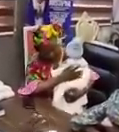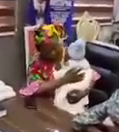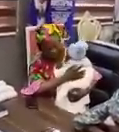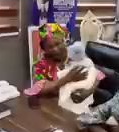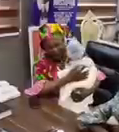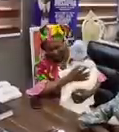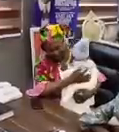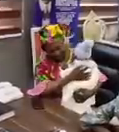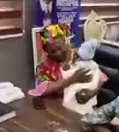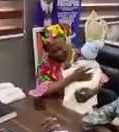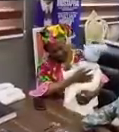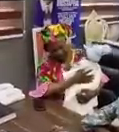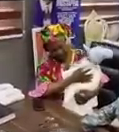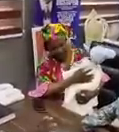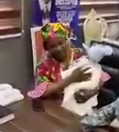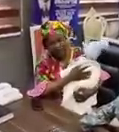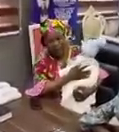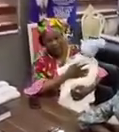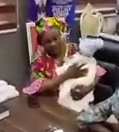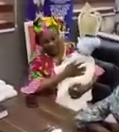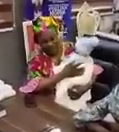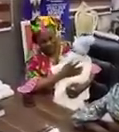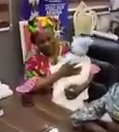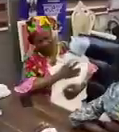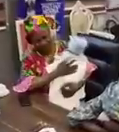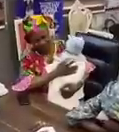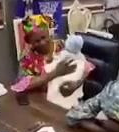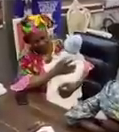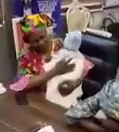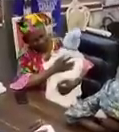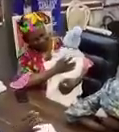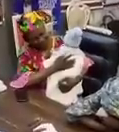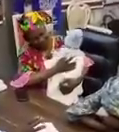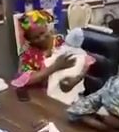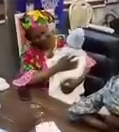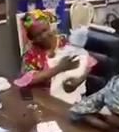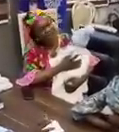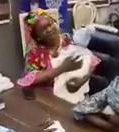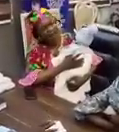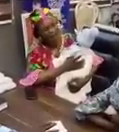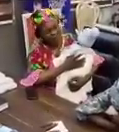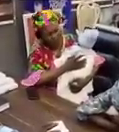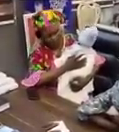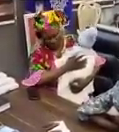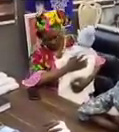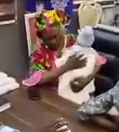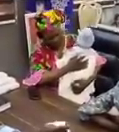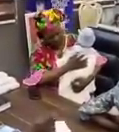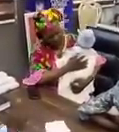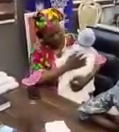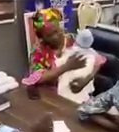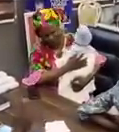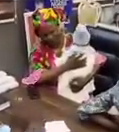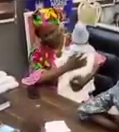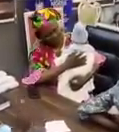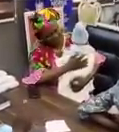ola ko de ami jesu ki yanu ko de ami jesu ejire o loruko oluwa aye eyan adide ami jesu gbogbo